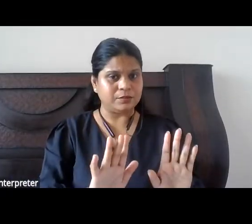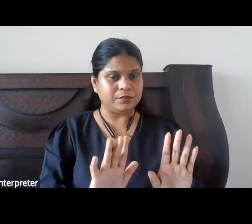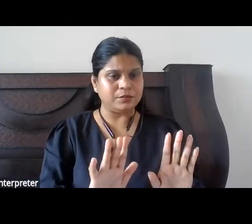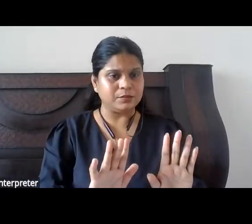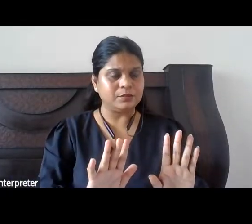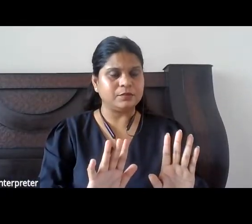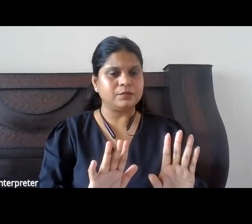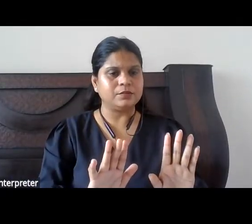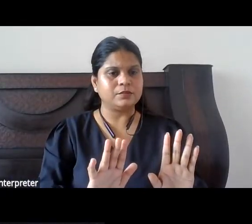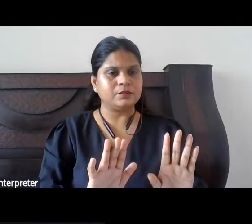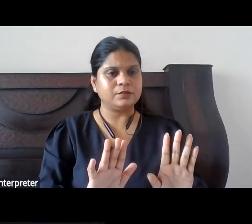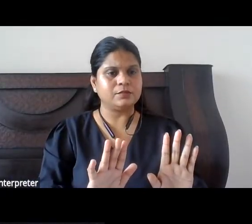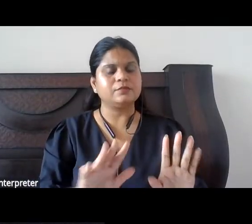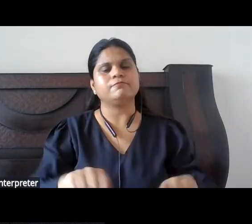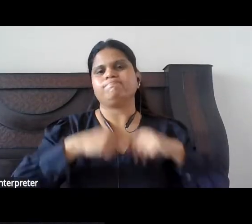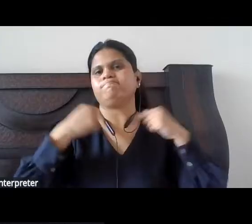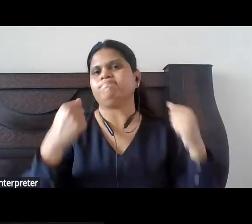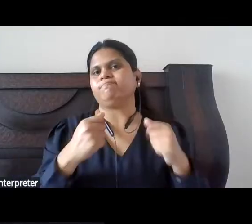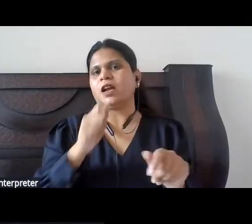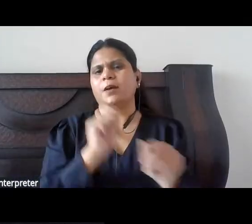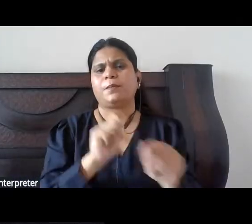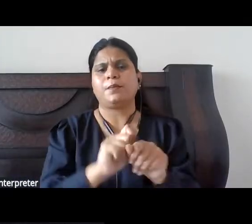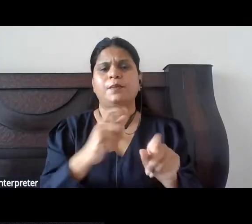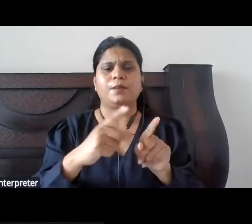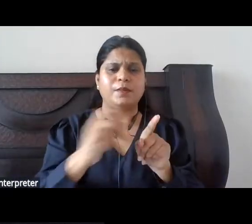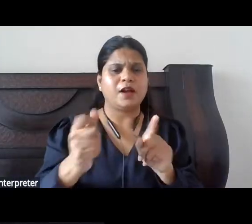We'll have to really work on that. Yeah.